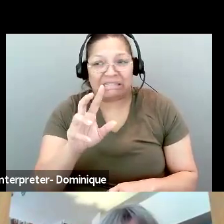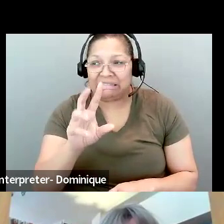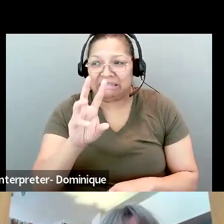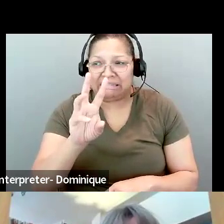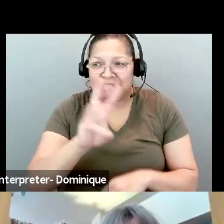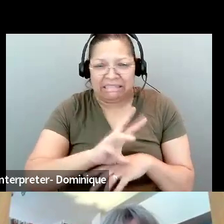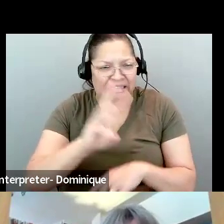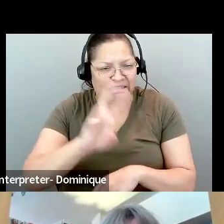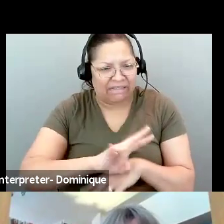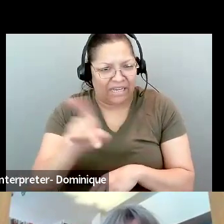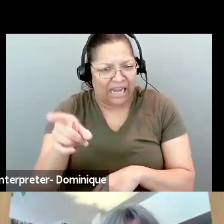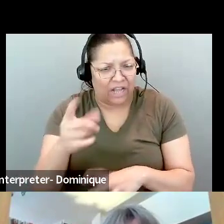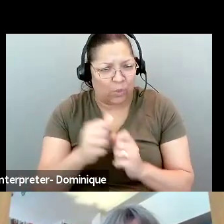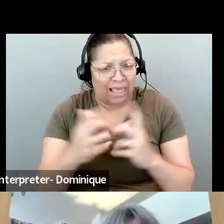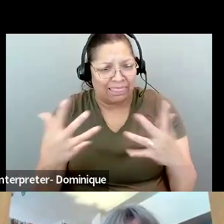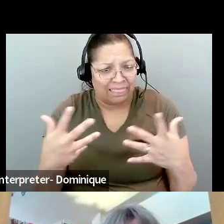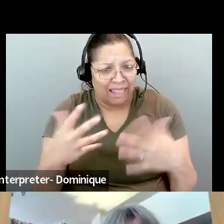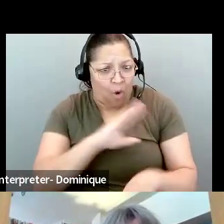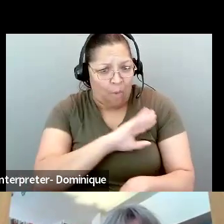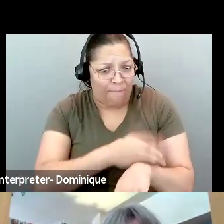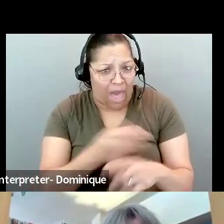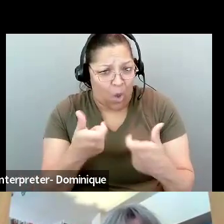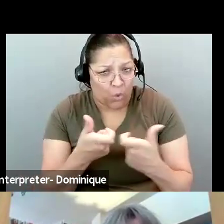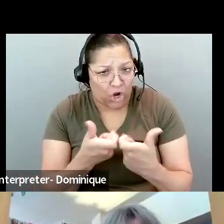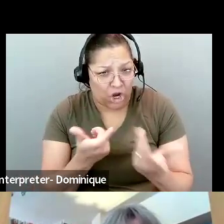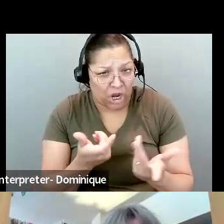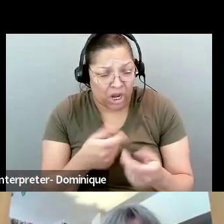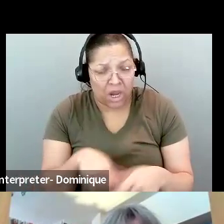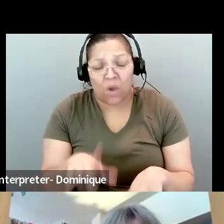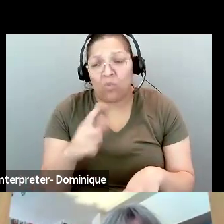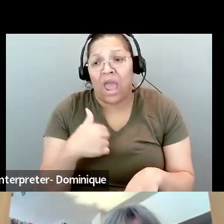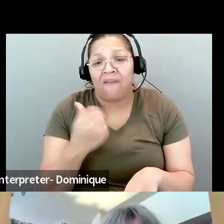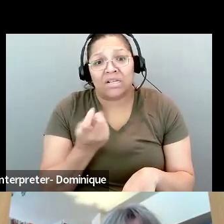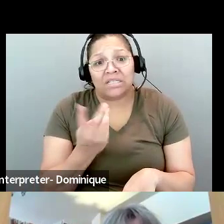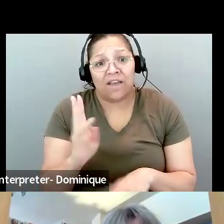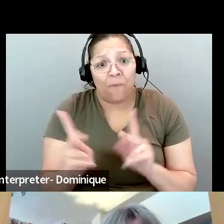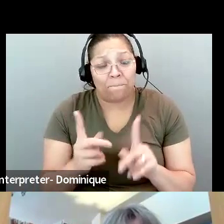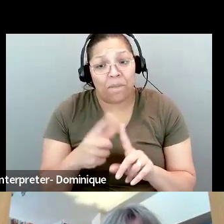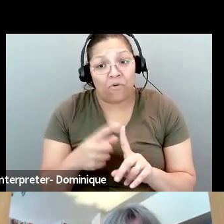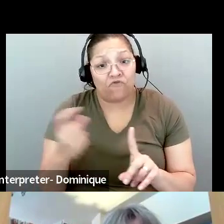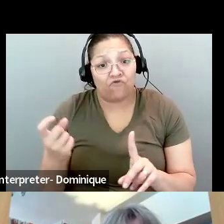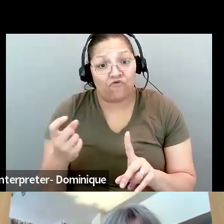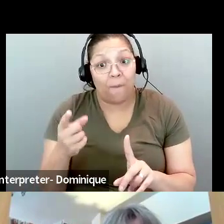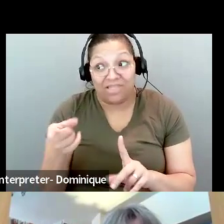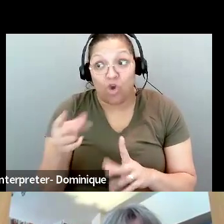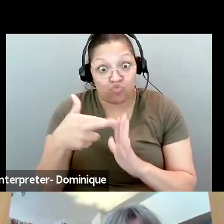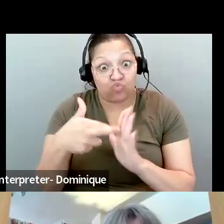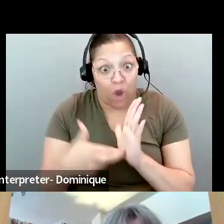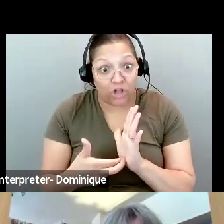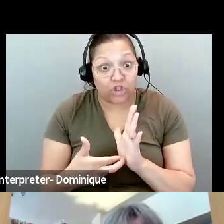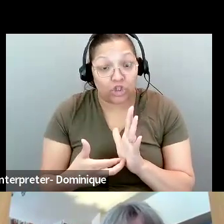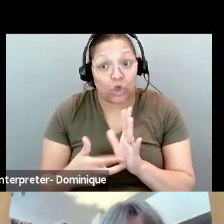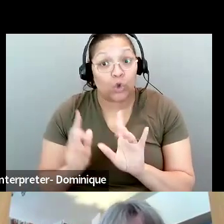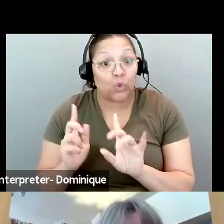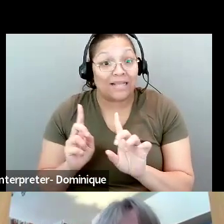power. We have 4 folks coming that are registered to